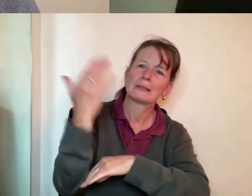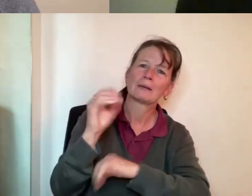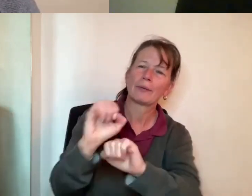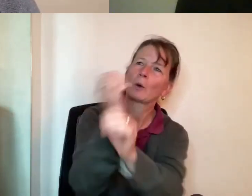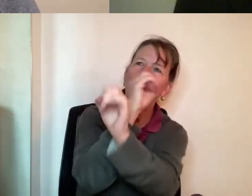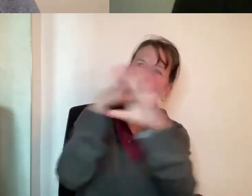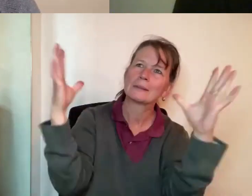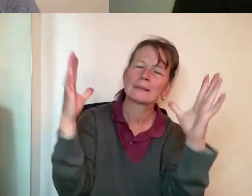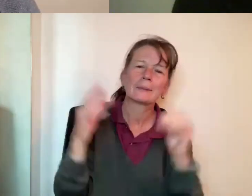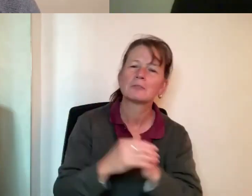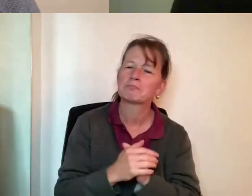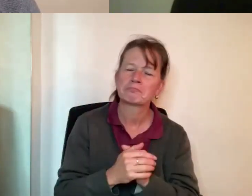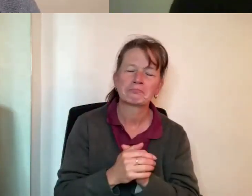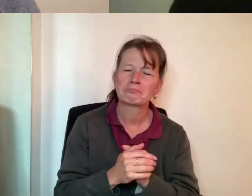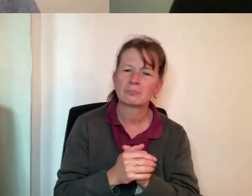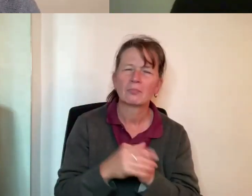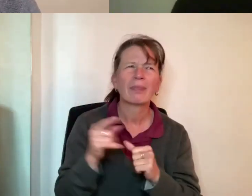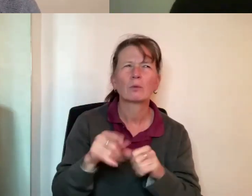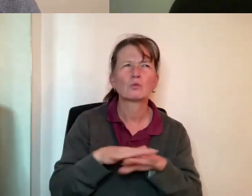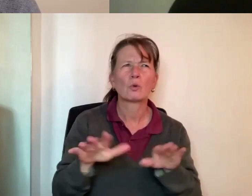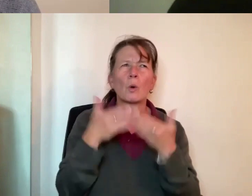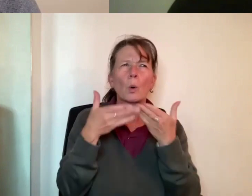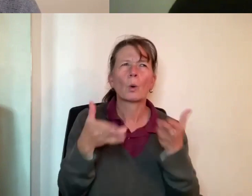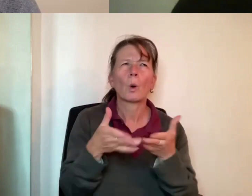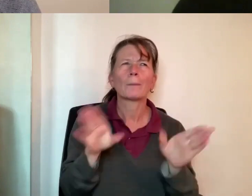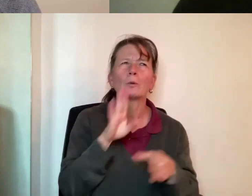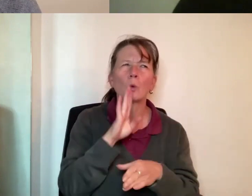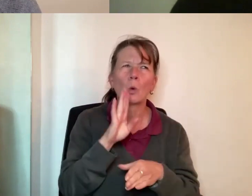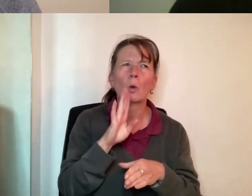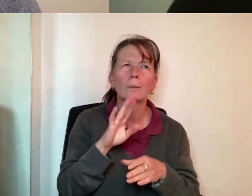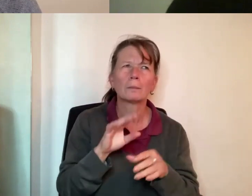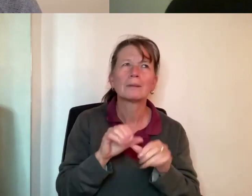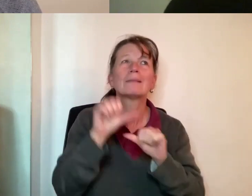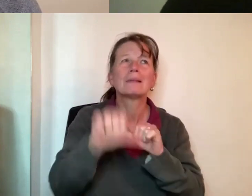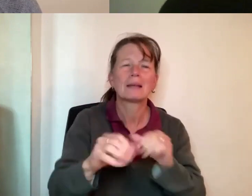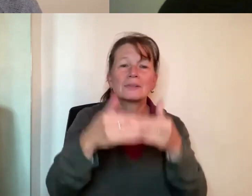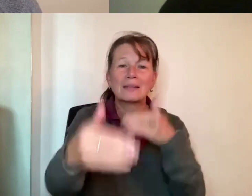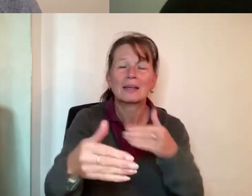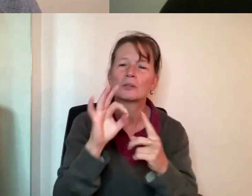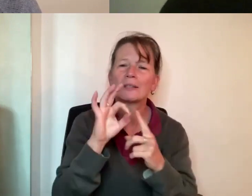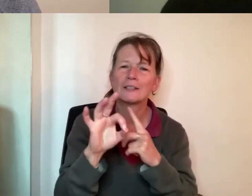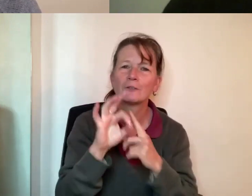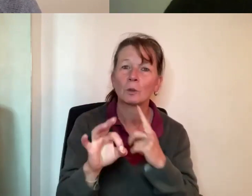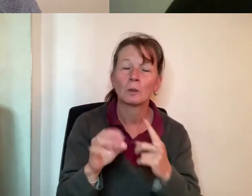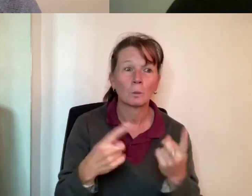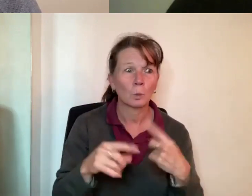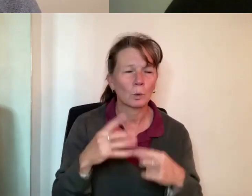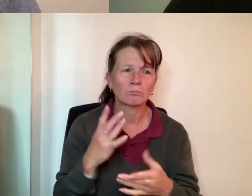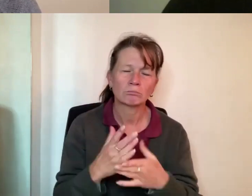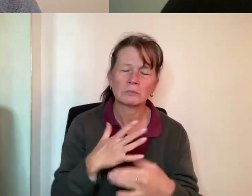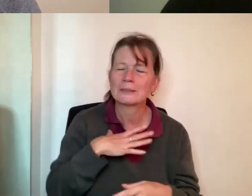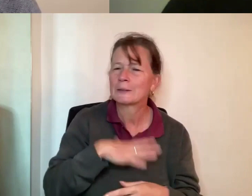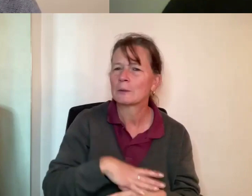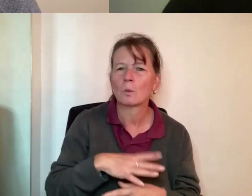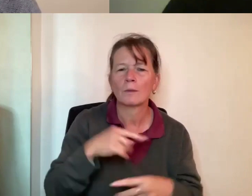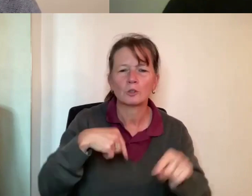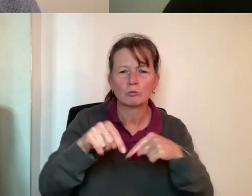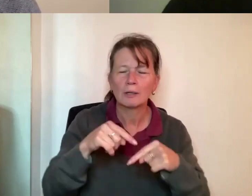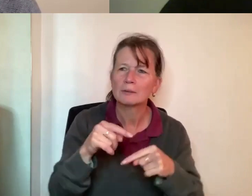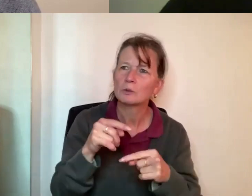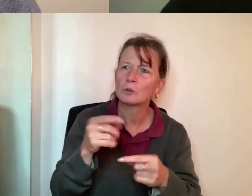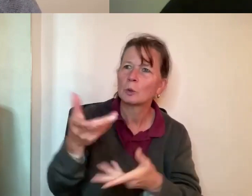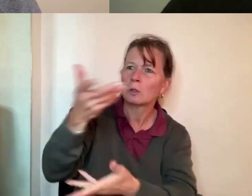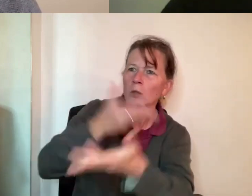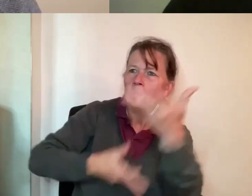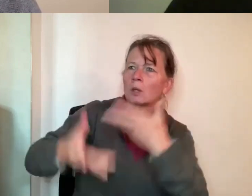the open call stage, this was in the interview stage, but we were really keen not to ask the directors have to